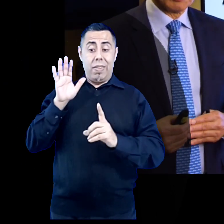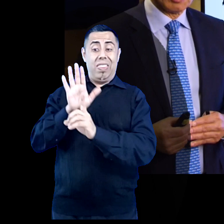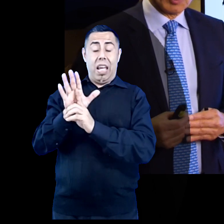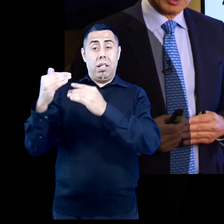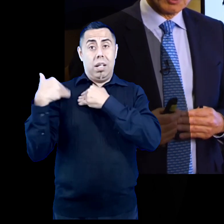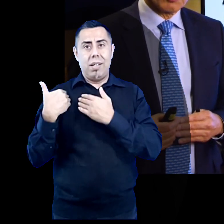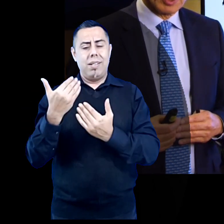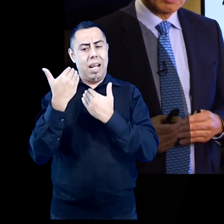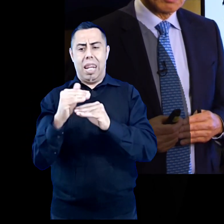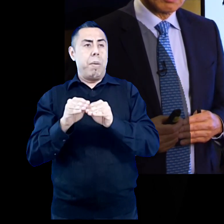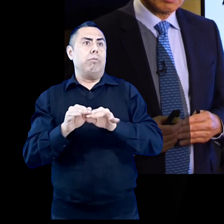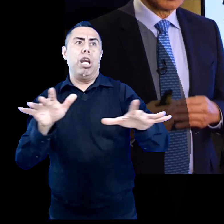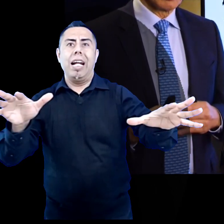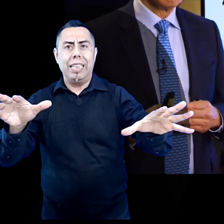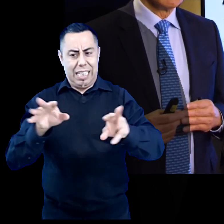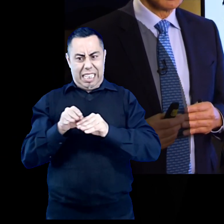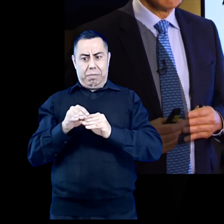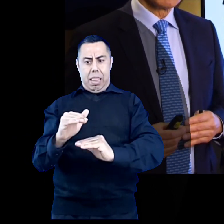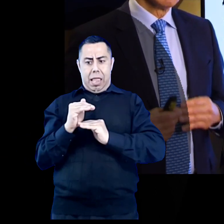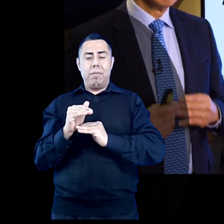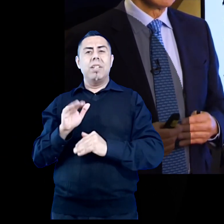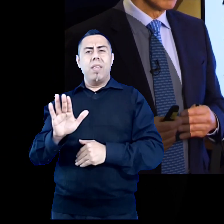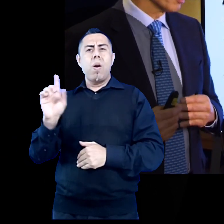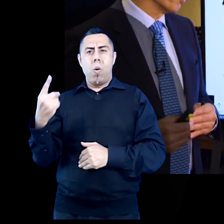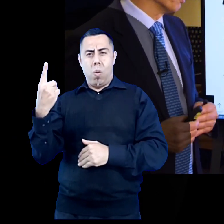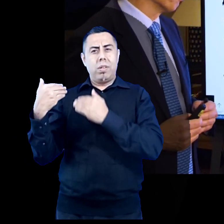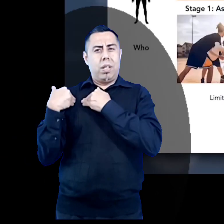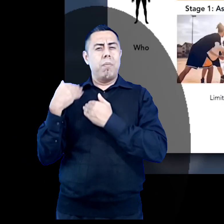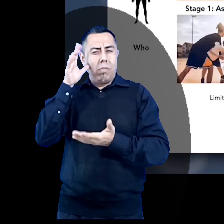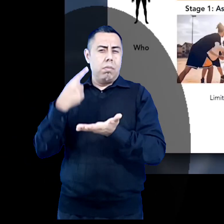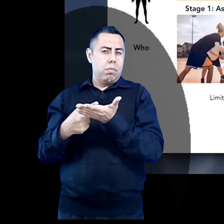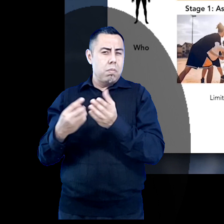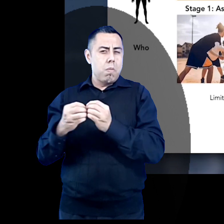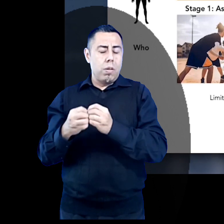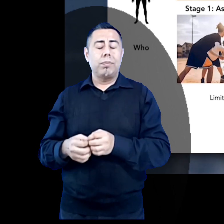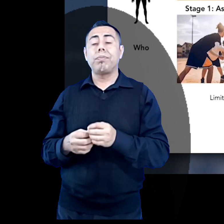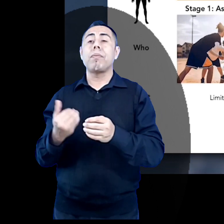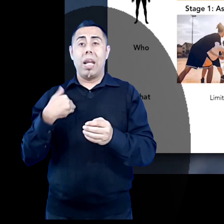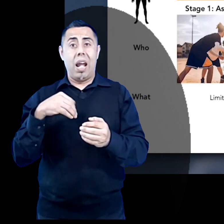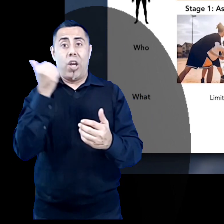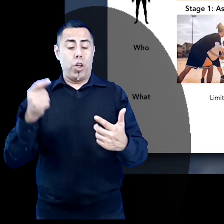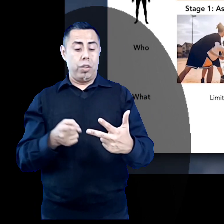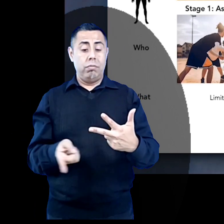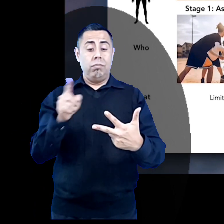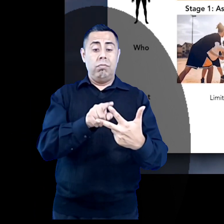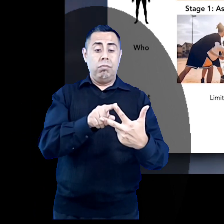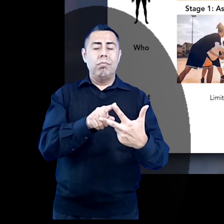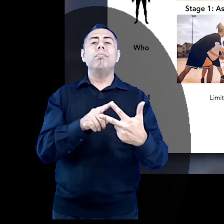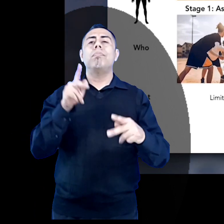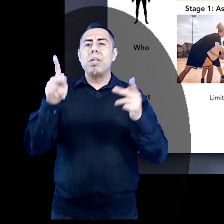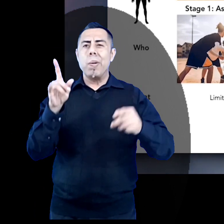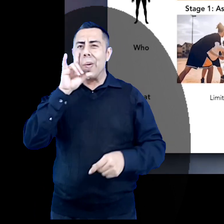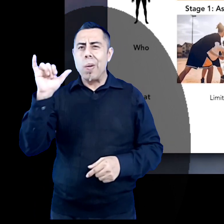limit spread, and we'll get into that. That's their only job, is to limit the spread. On the other hand, patients have